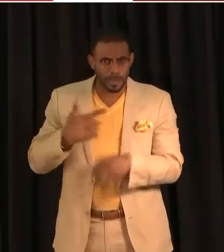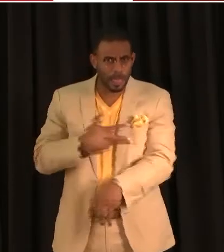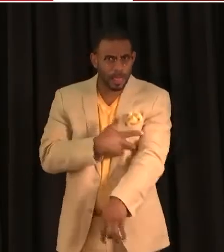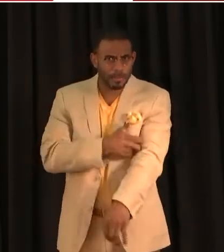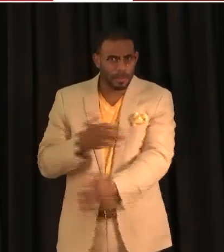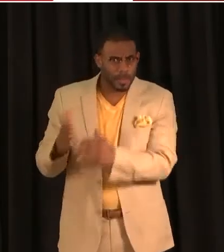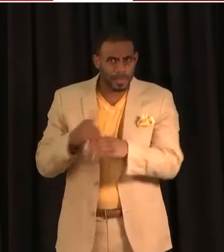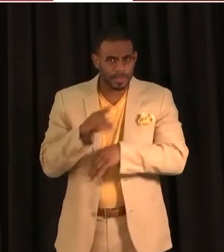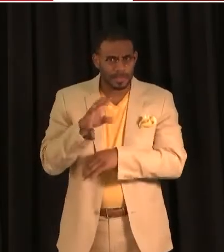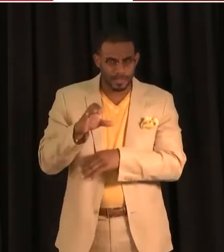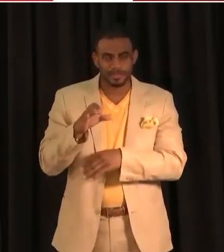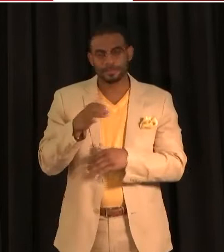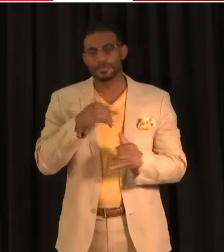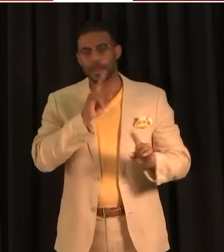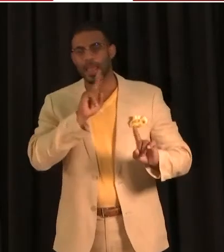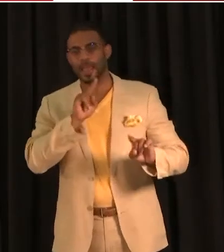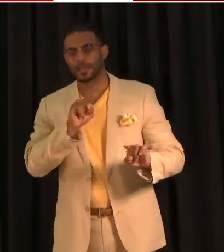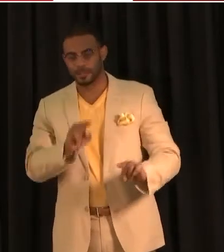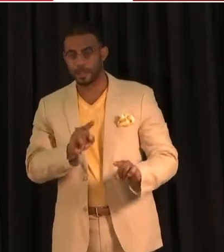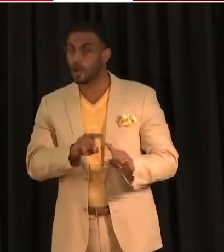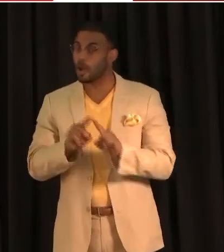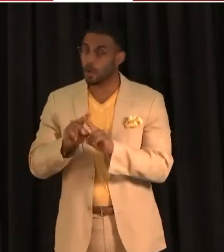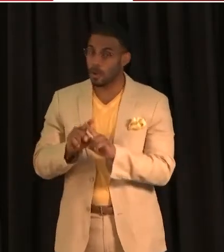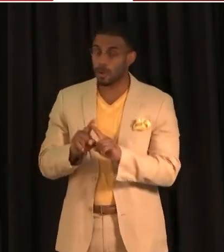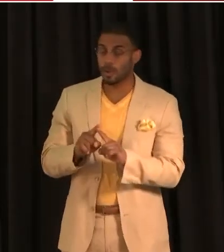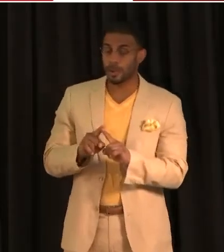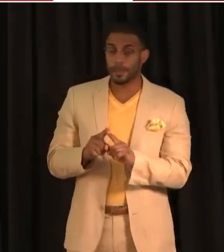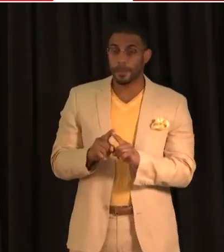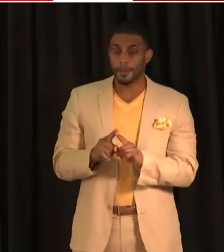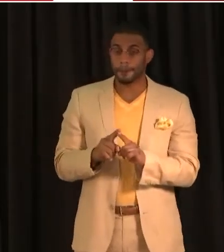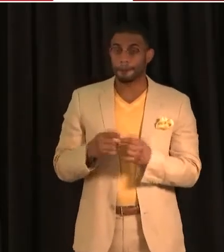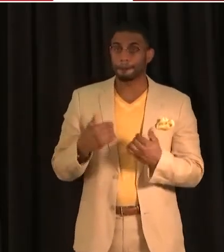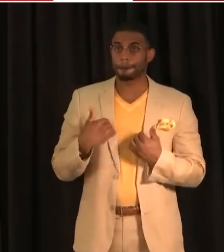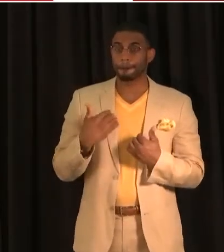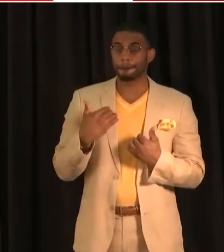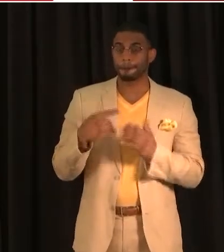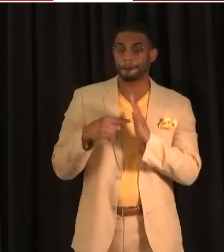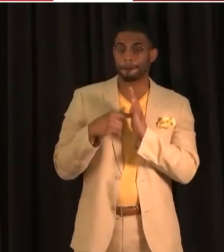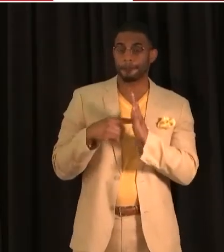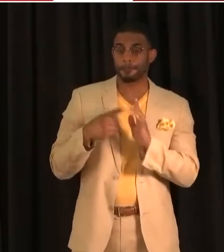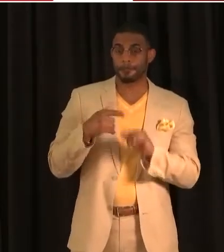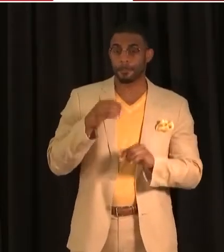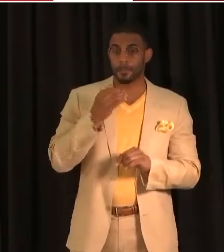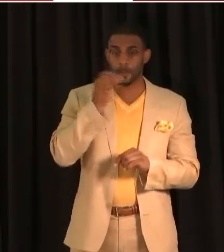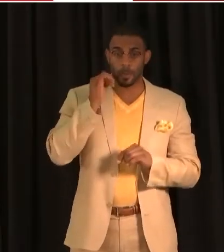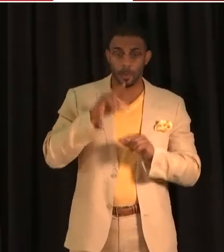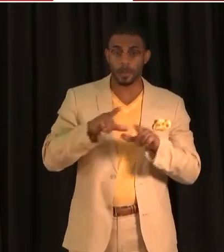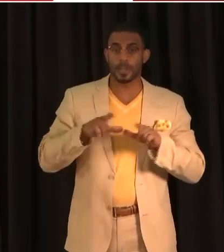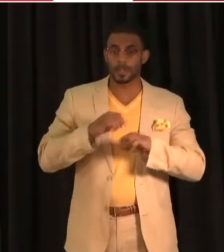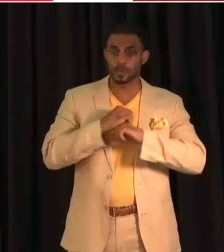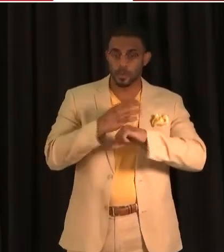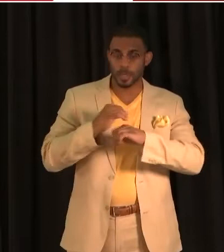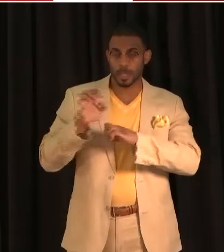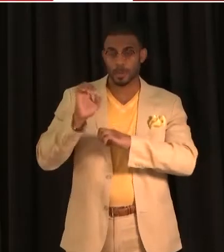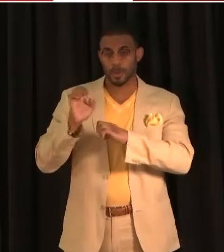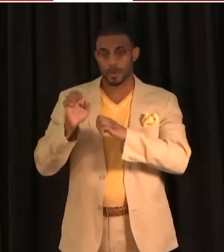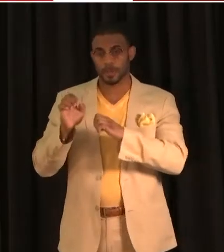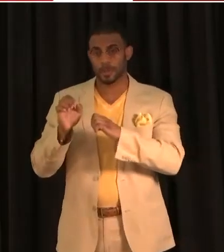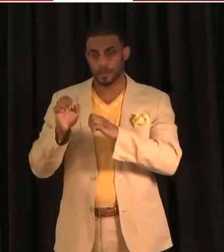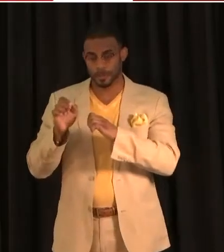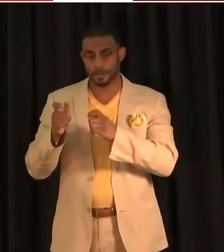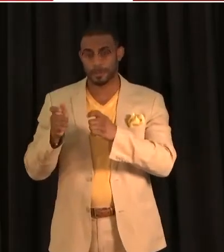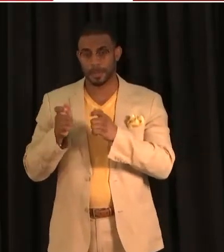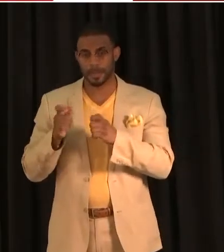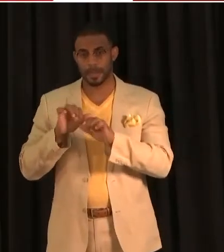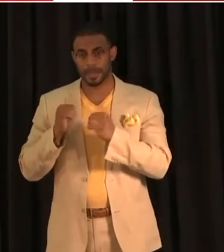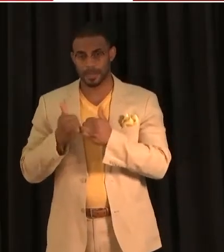the vaccination plan here in the district. And then we will also have a representative from Homeland Security and Emergency Management Agency